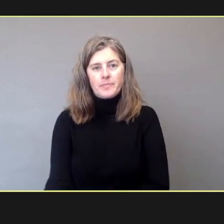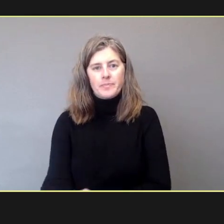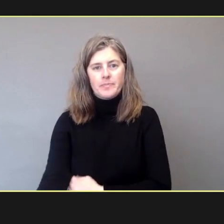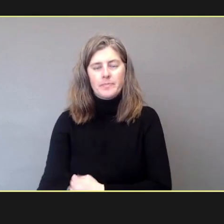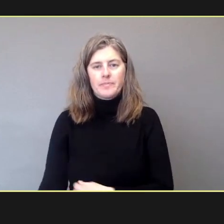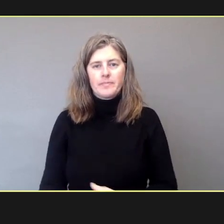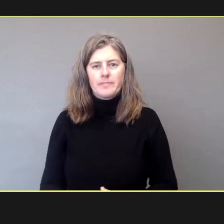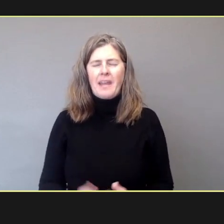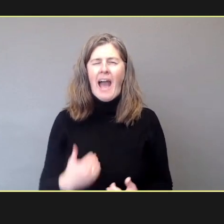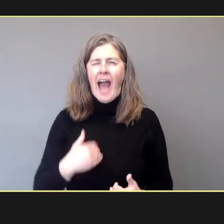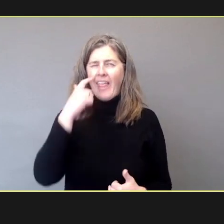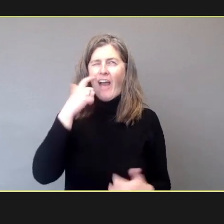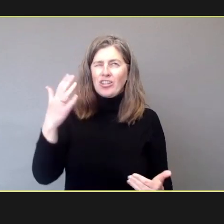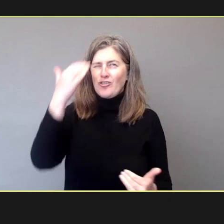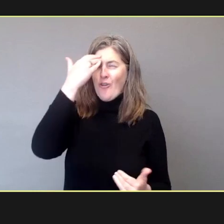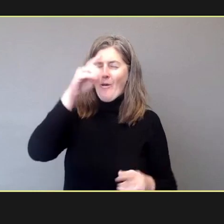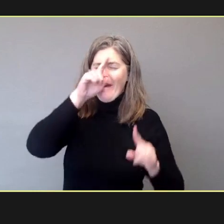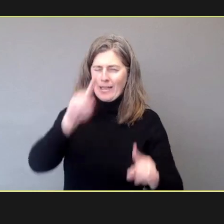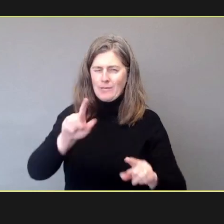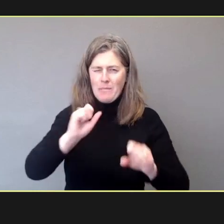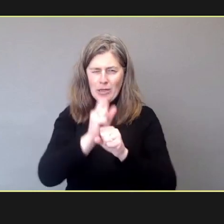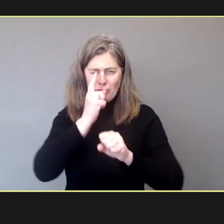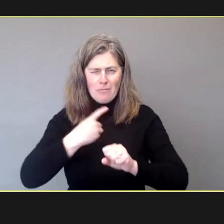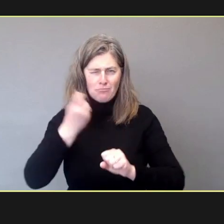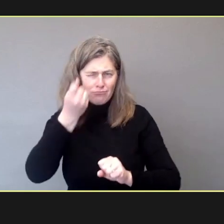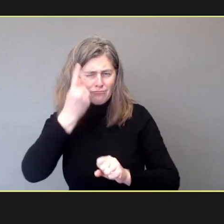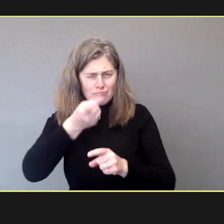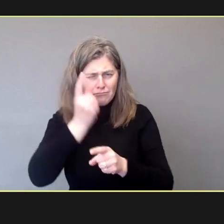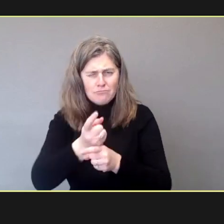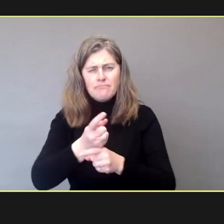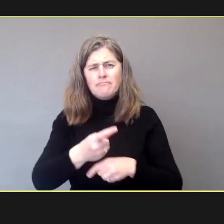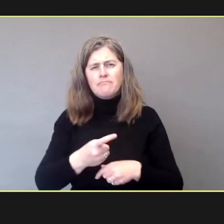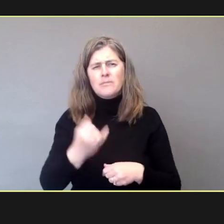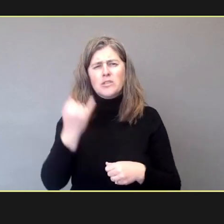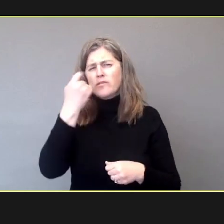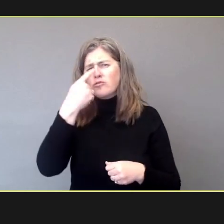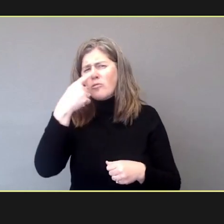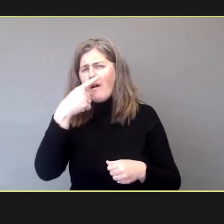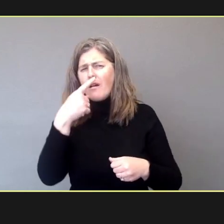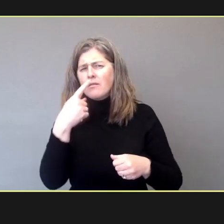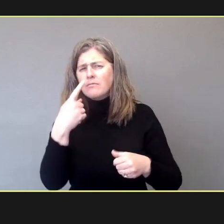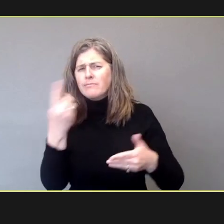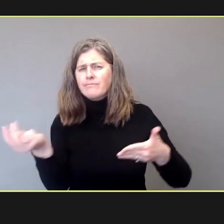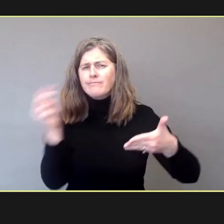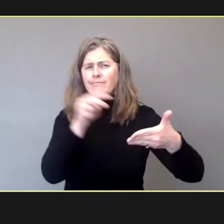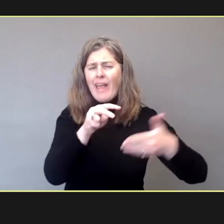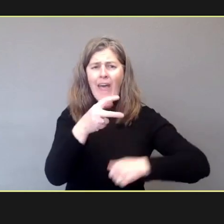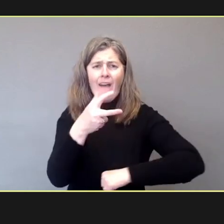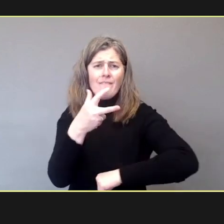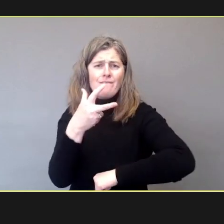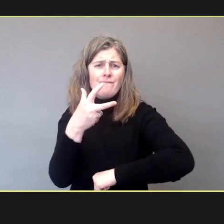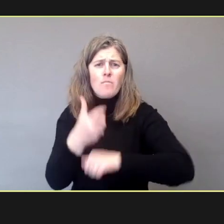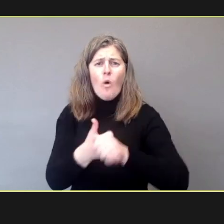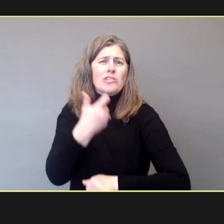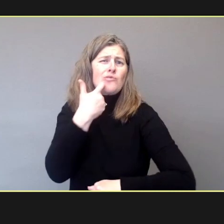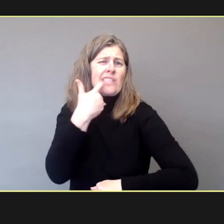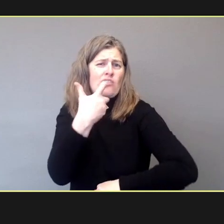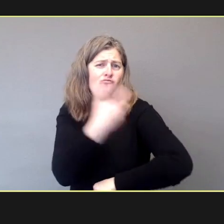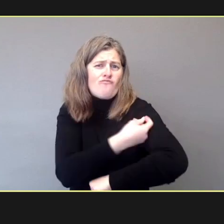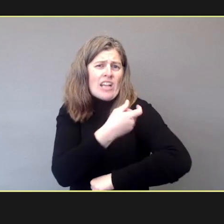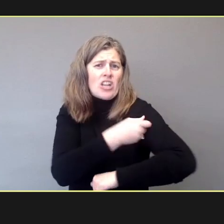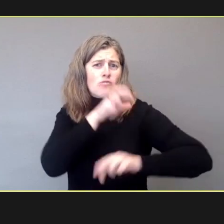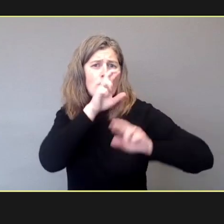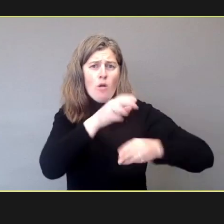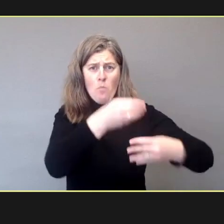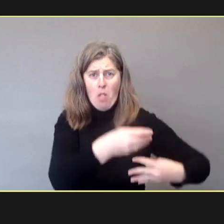I think I know the answer to this, but I just want to make sure I'm understanding. I don't know if you could go to the second page of the vaccination, the most recent vaccination report.